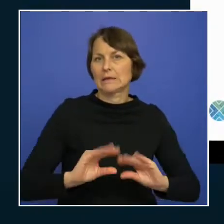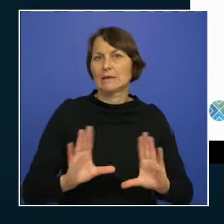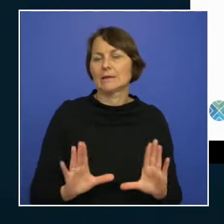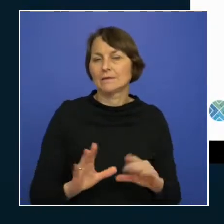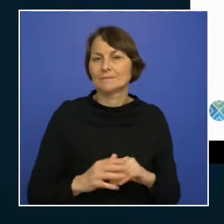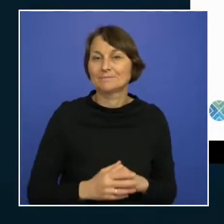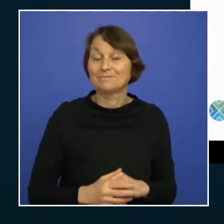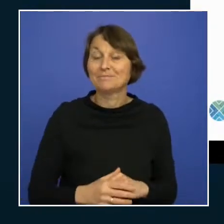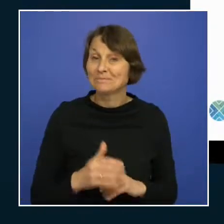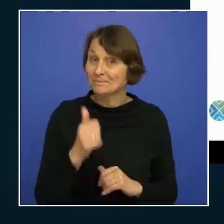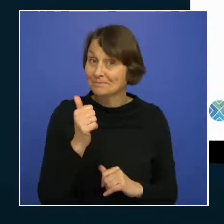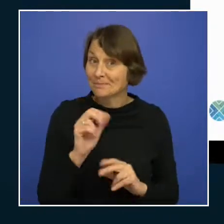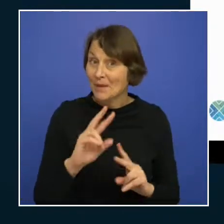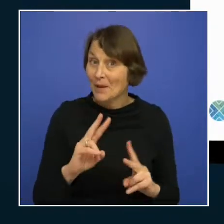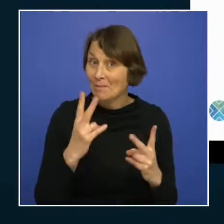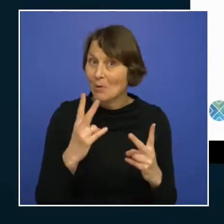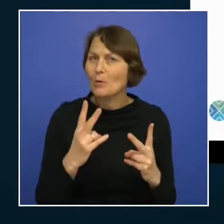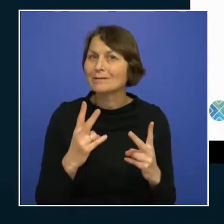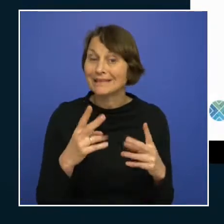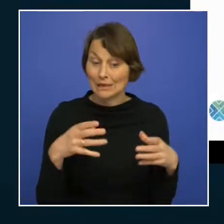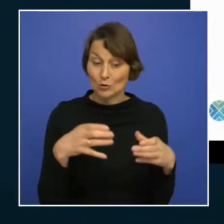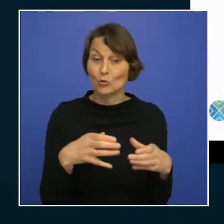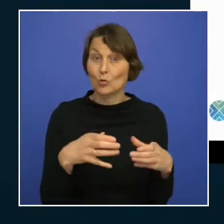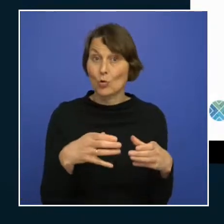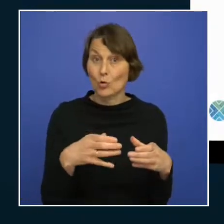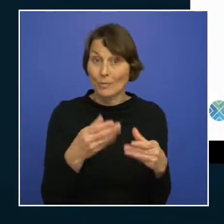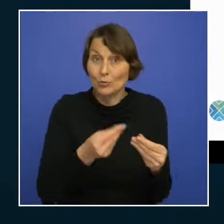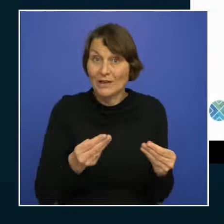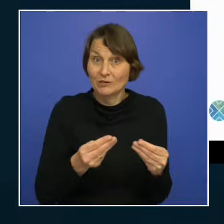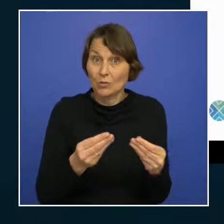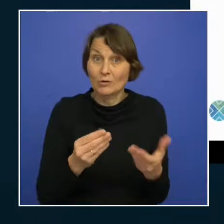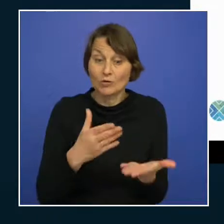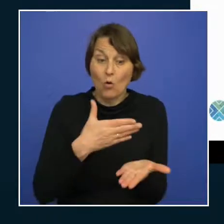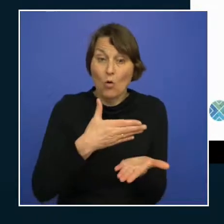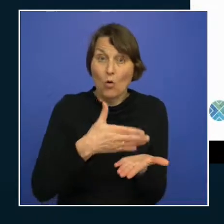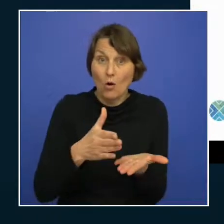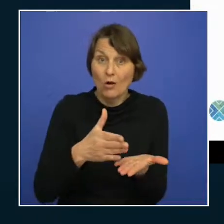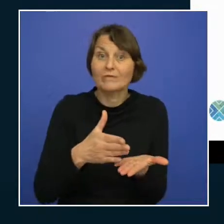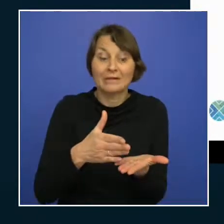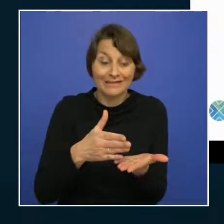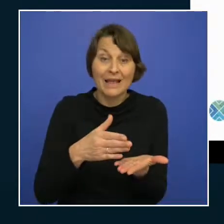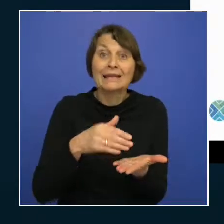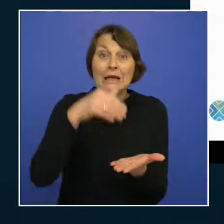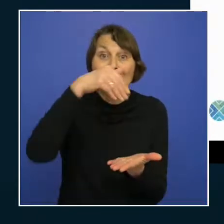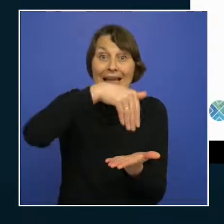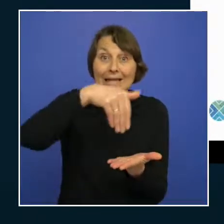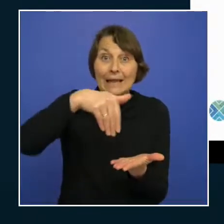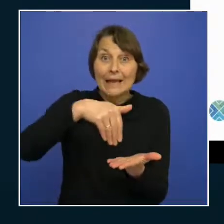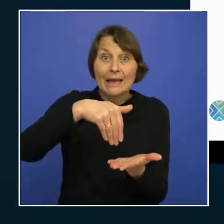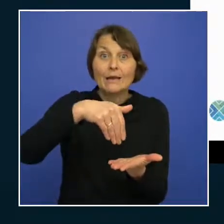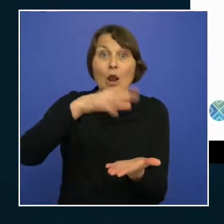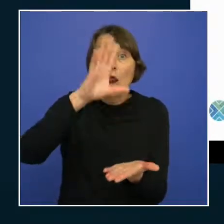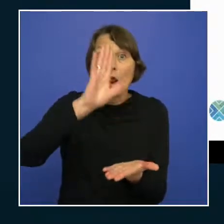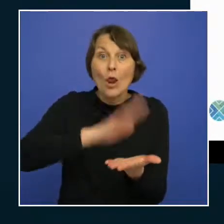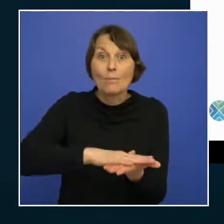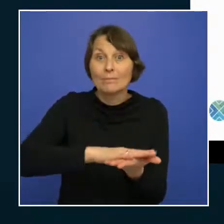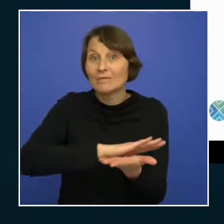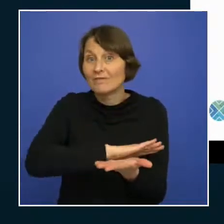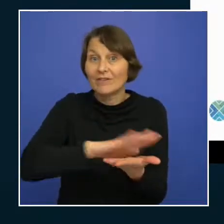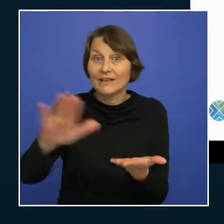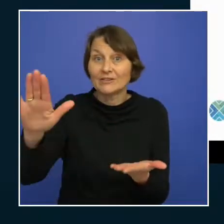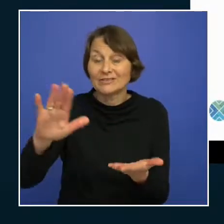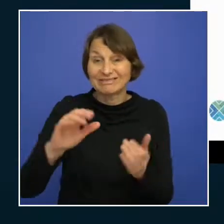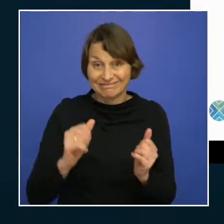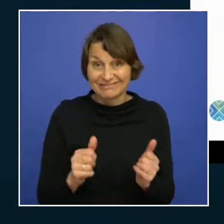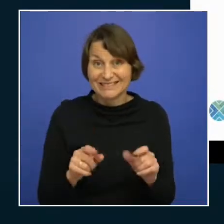if you remove a resource group, you remove all the resources that are inside that group. So beware when you remove something.